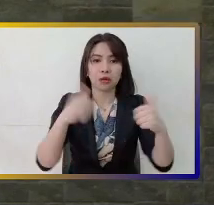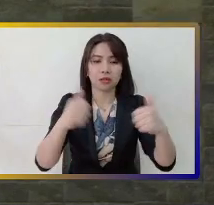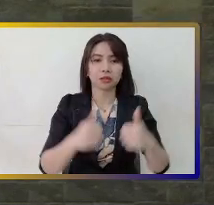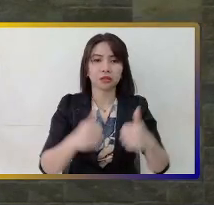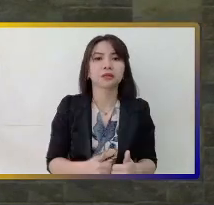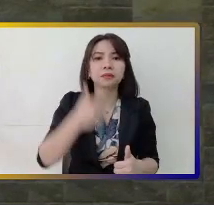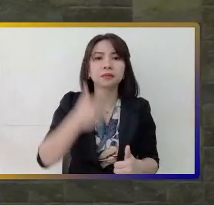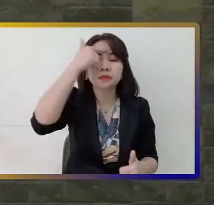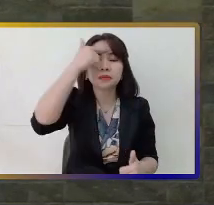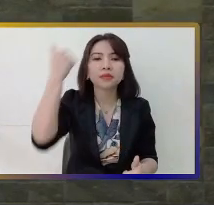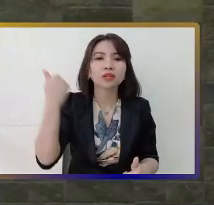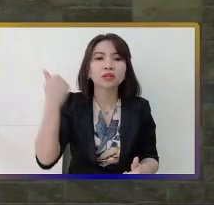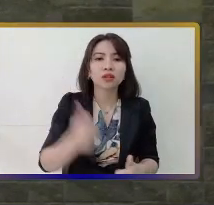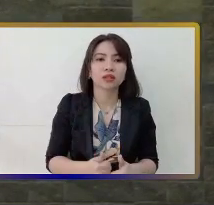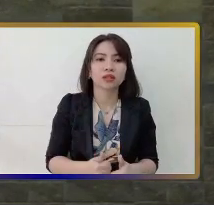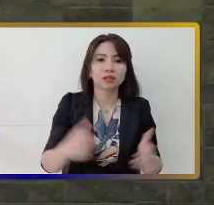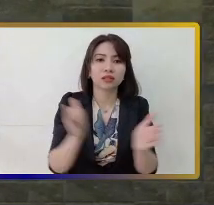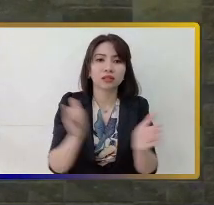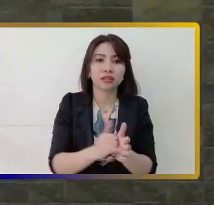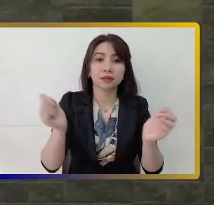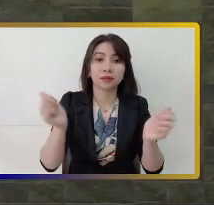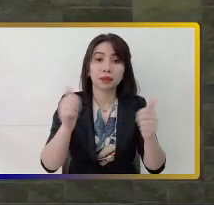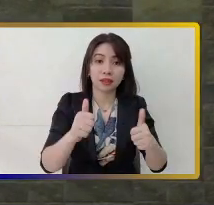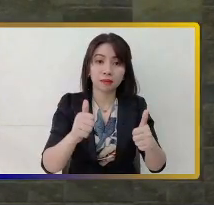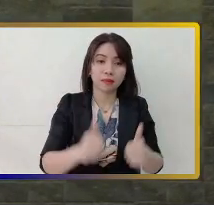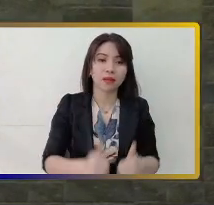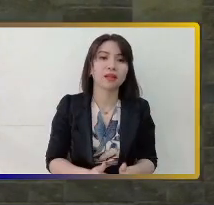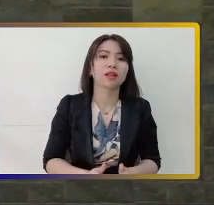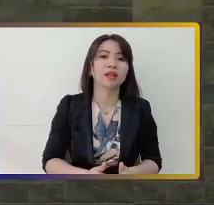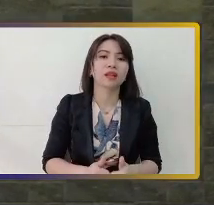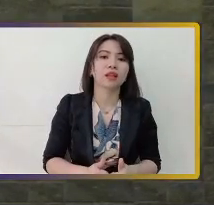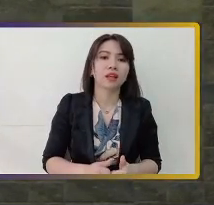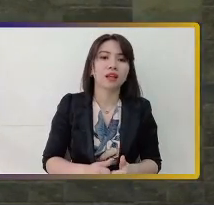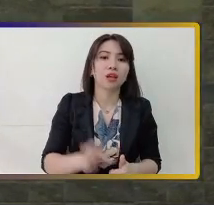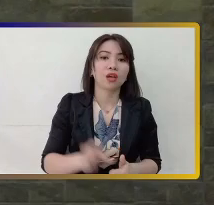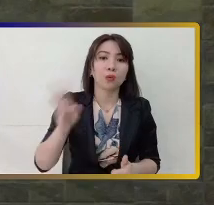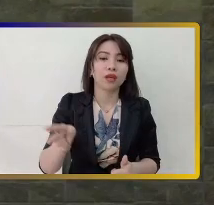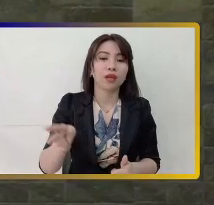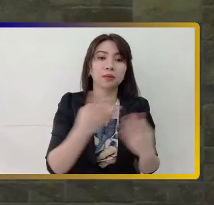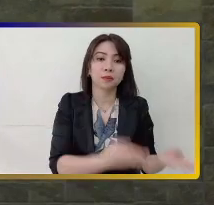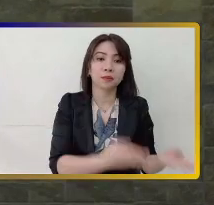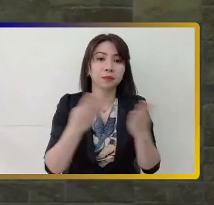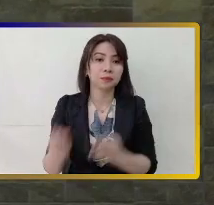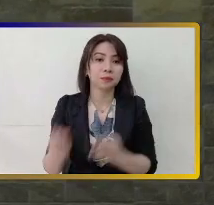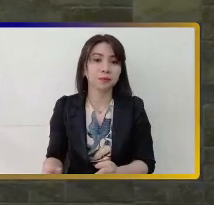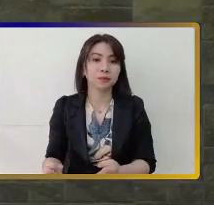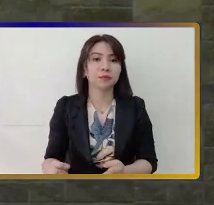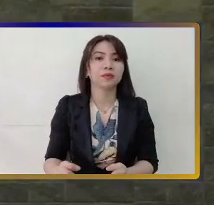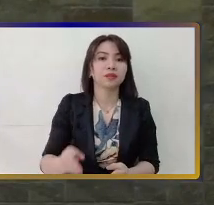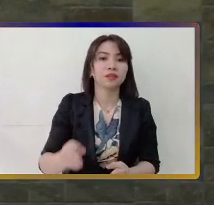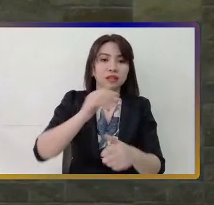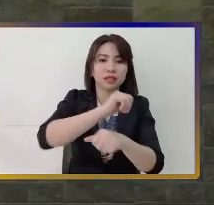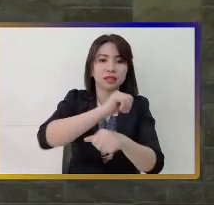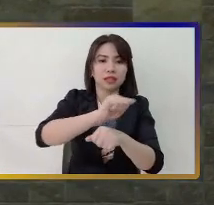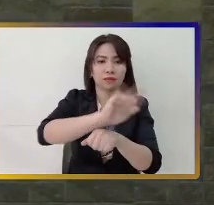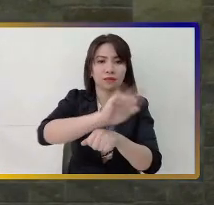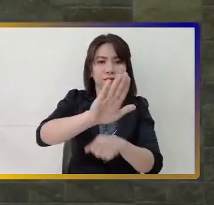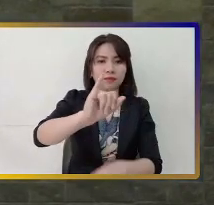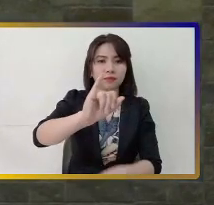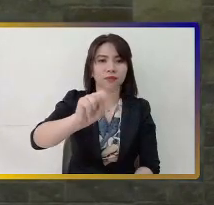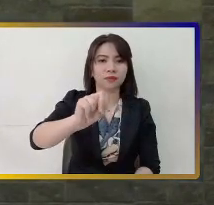will breed infection. Unti-unti o siya.